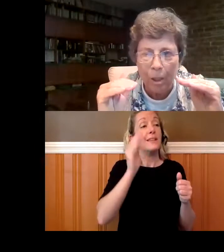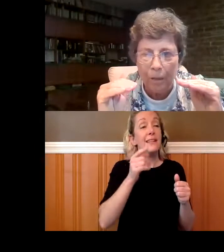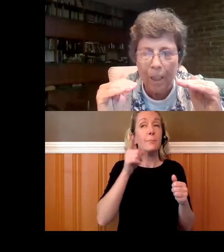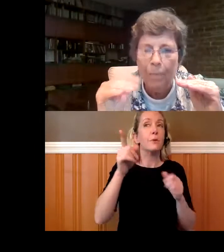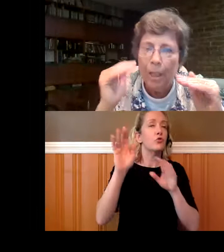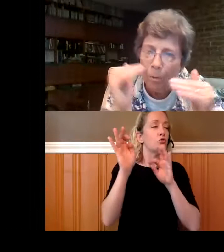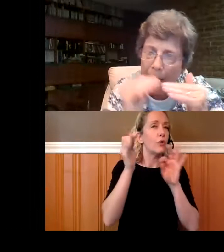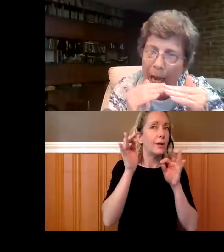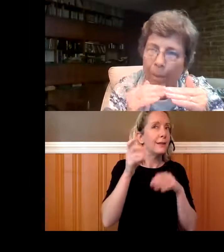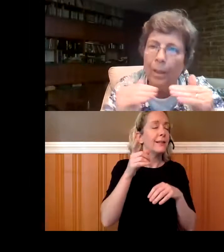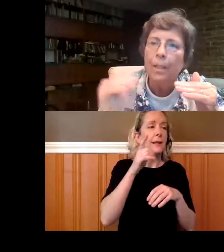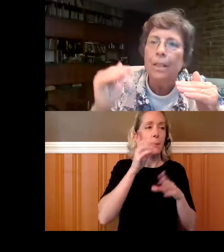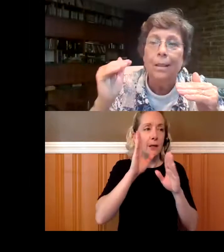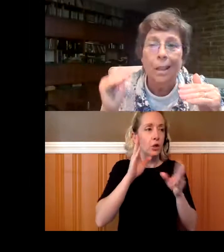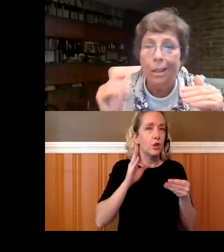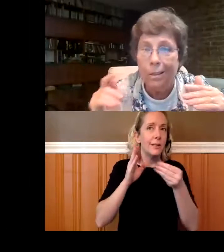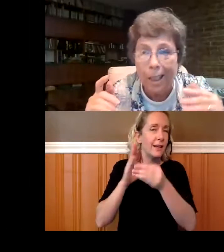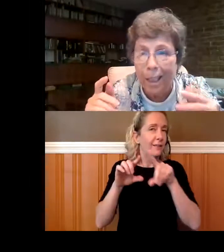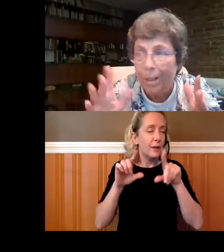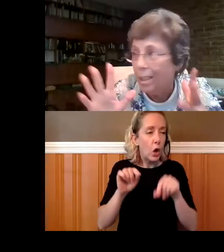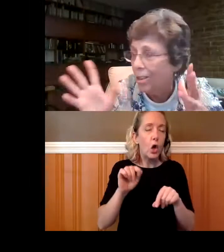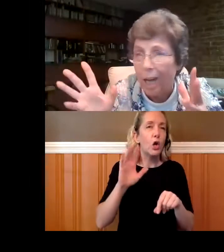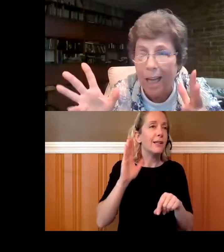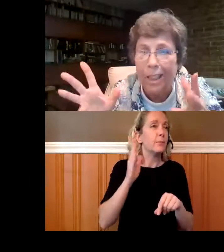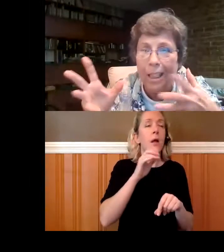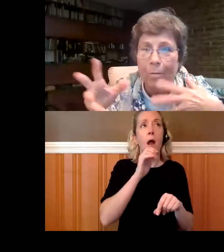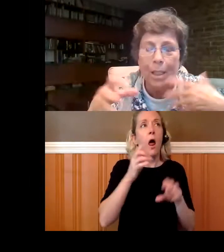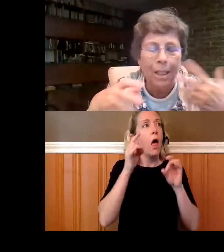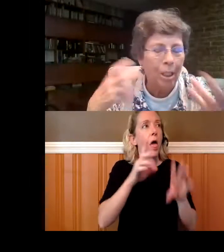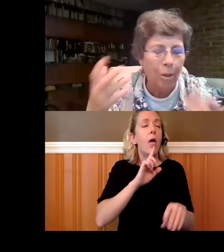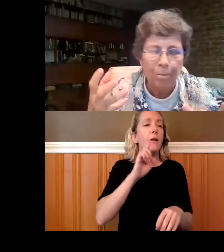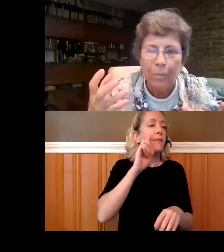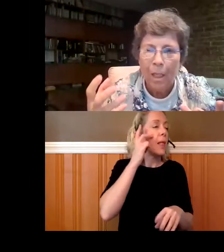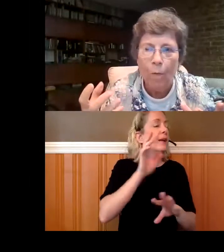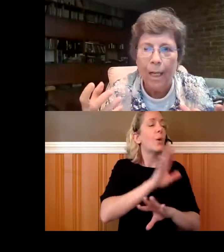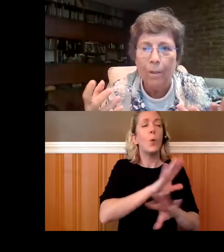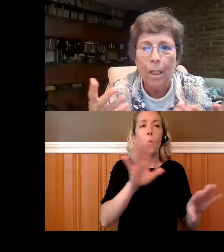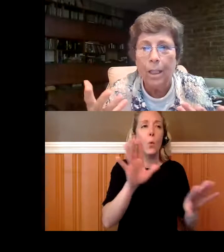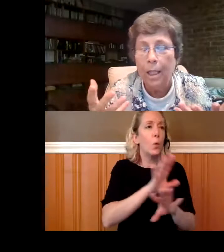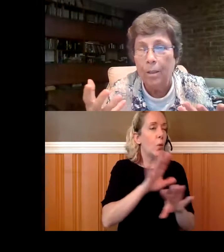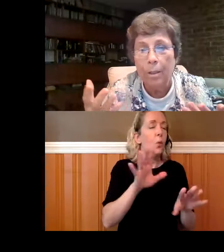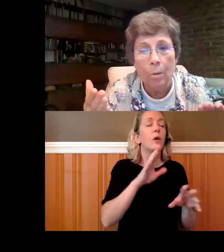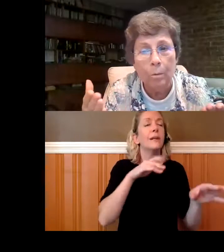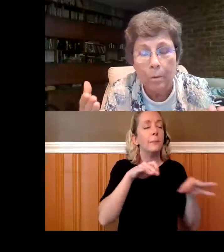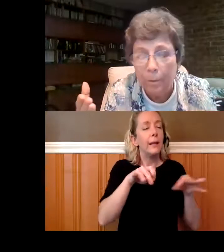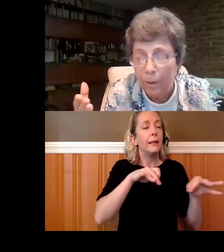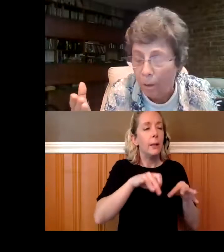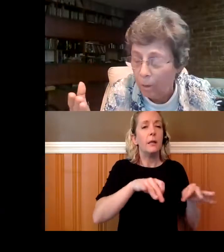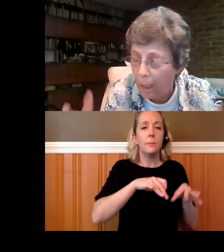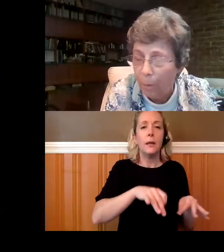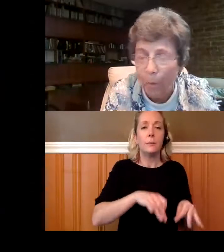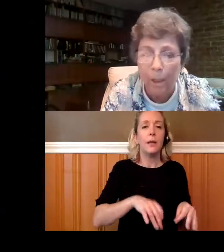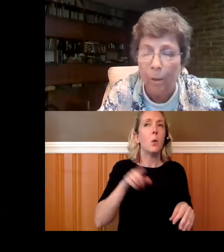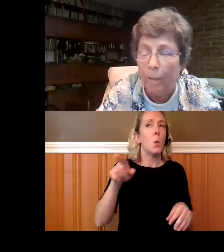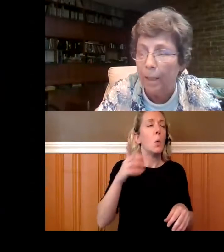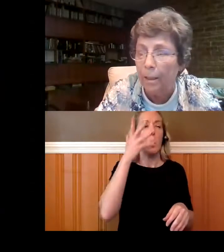He was, whatever. And don't make it sugary. Don't sugarcoat it. The guy looked